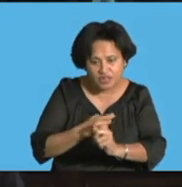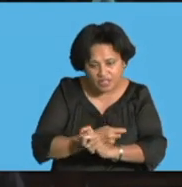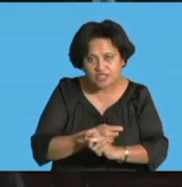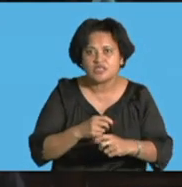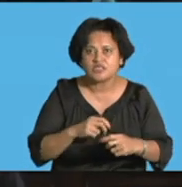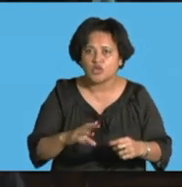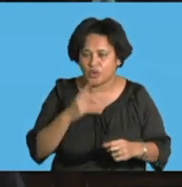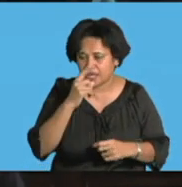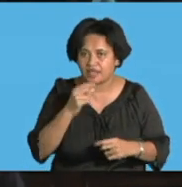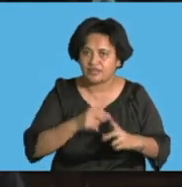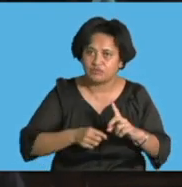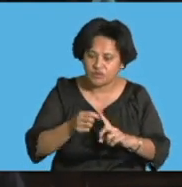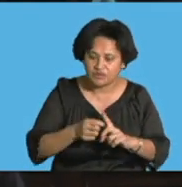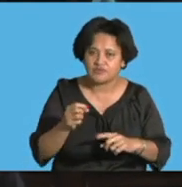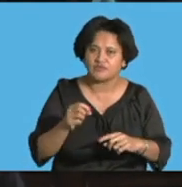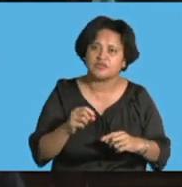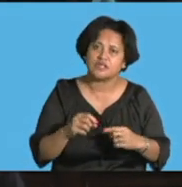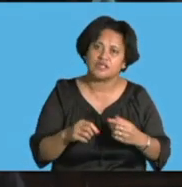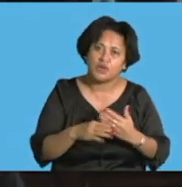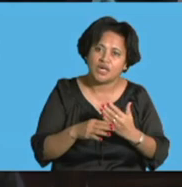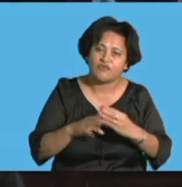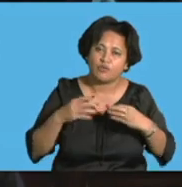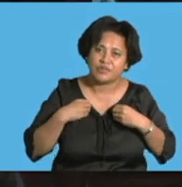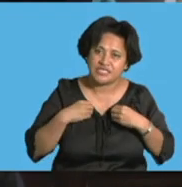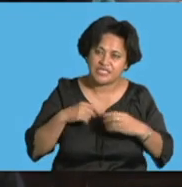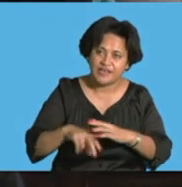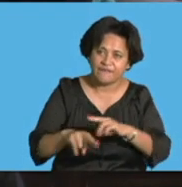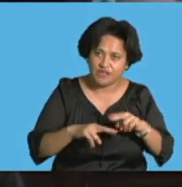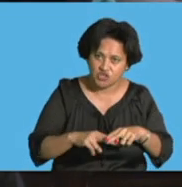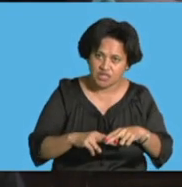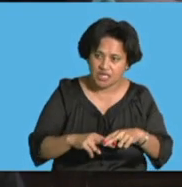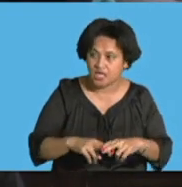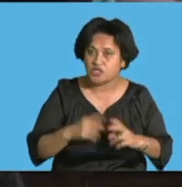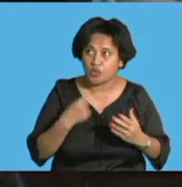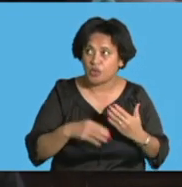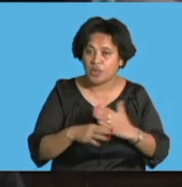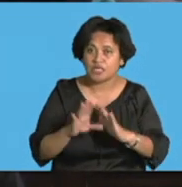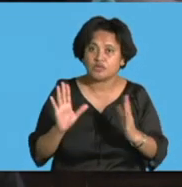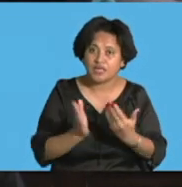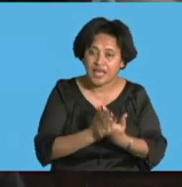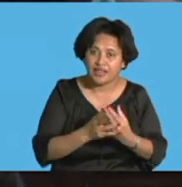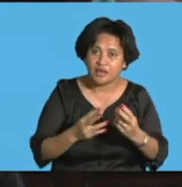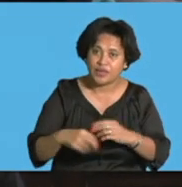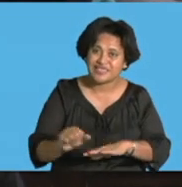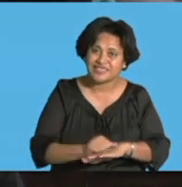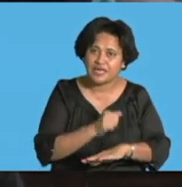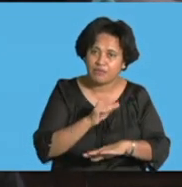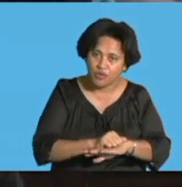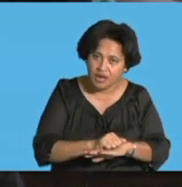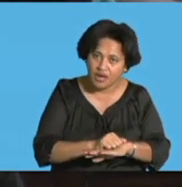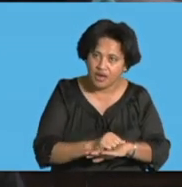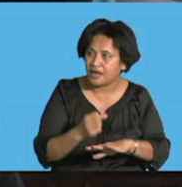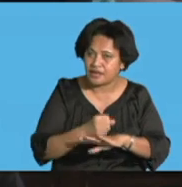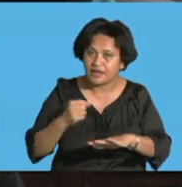business in Fiji. In conjunction with the Singaporean government, work will continue on streamlining and